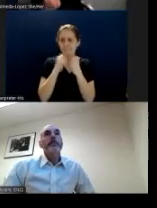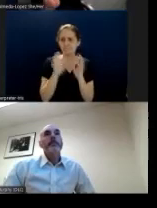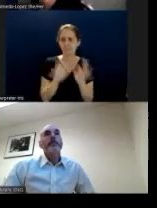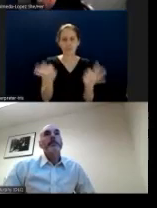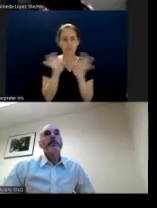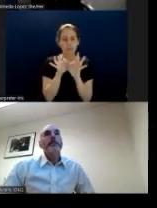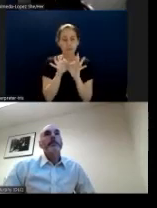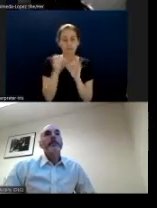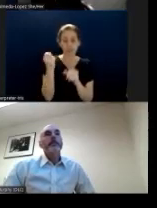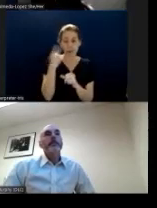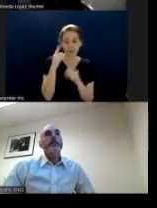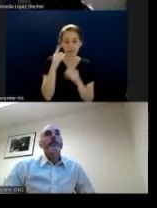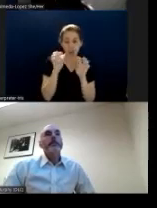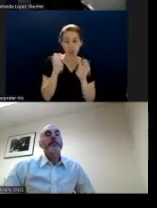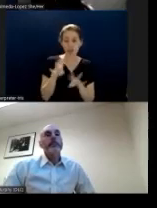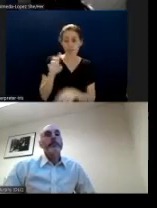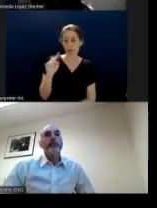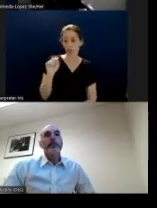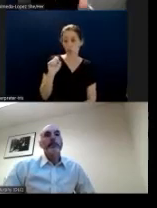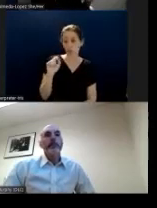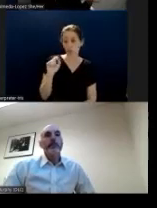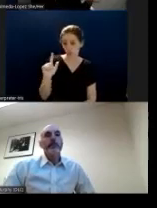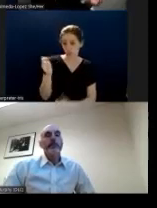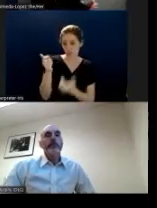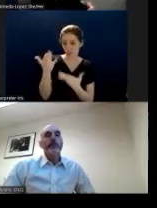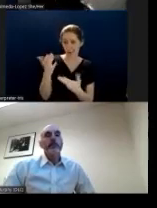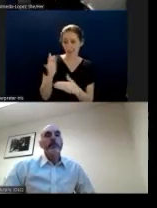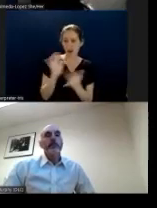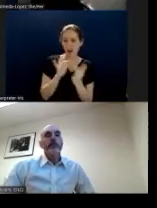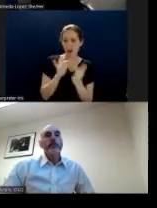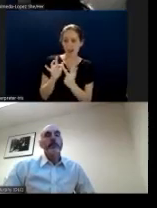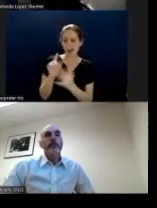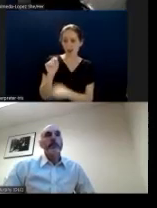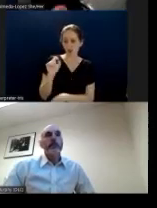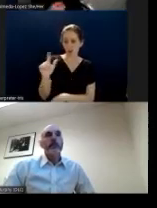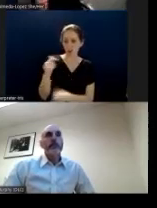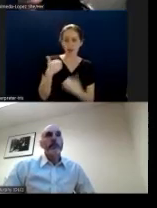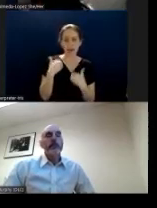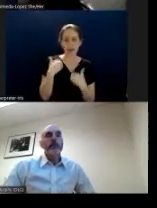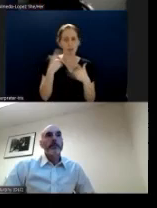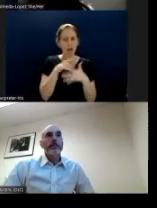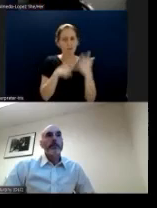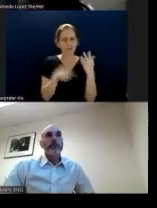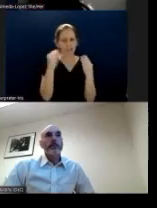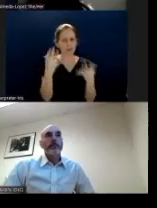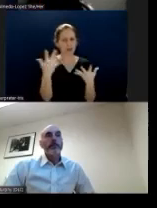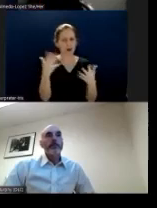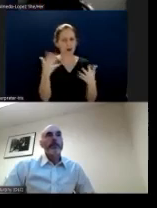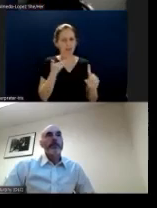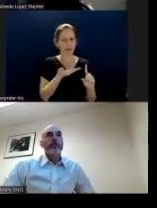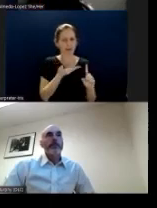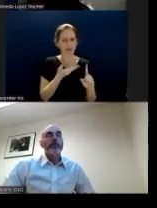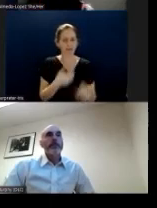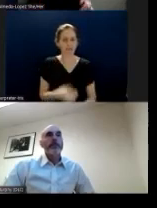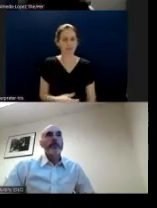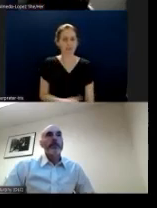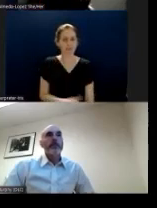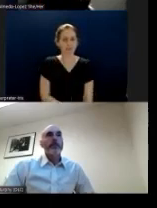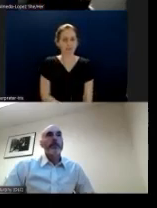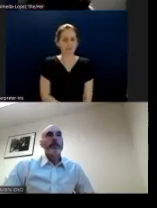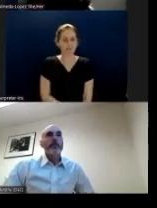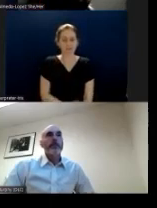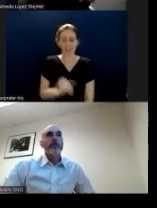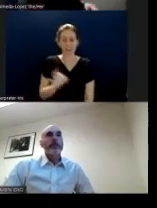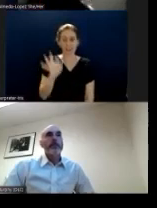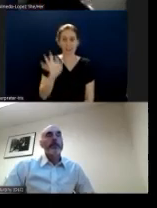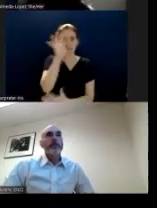And the survey tool that we provide for this, the online survey tool, contains a lot of this information already. So if you get